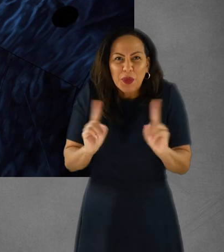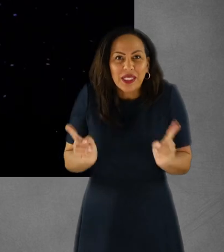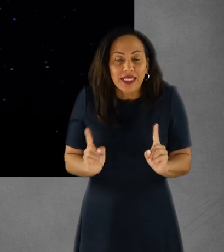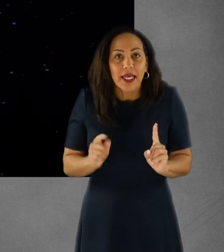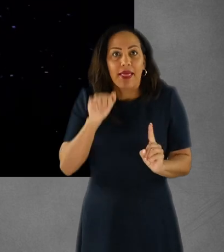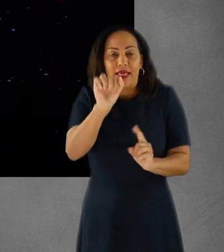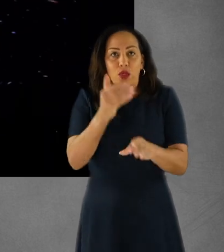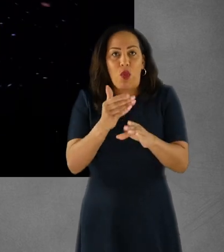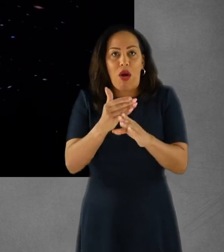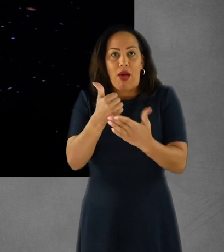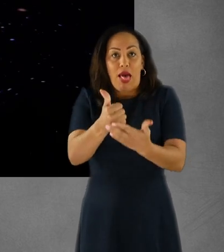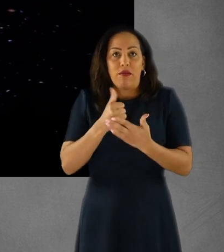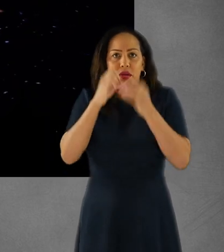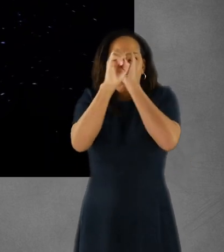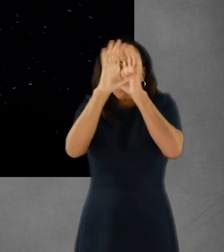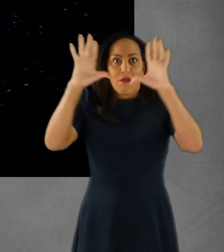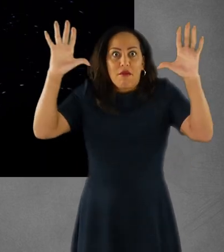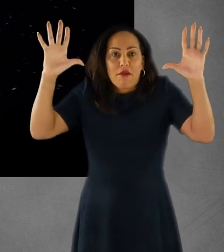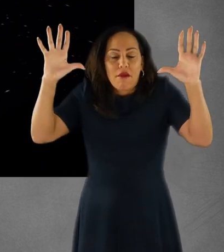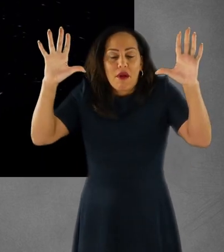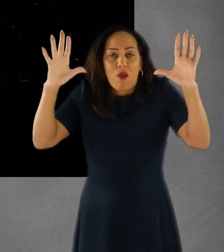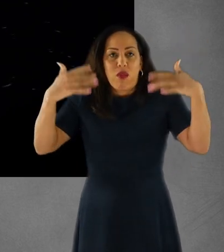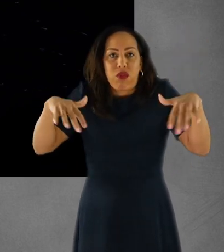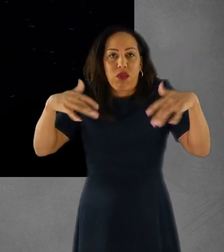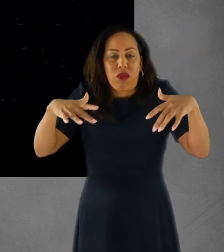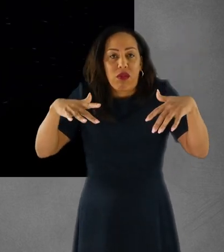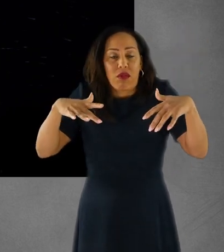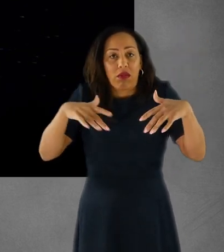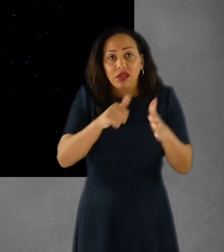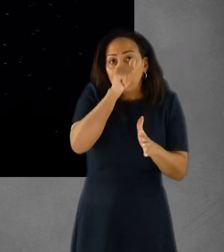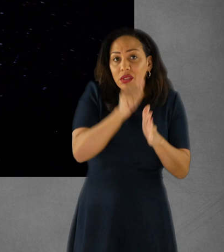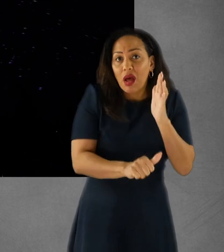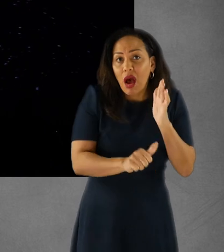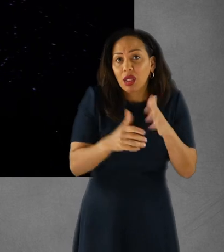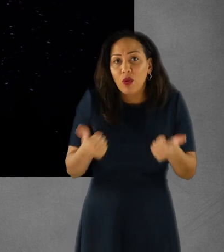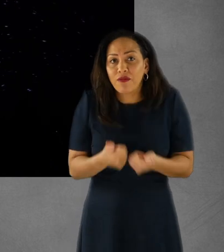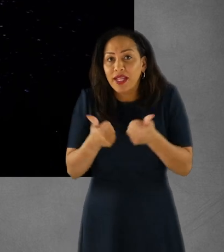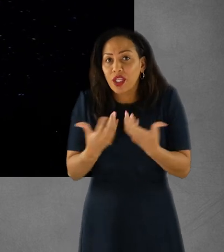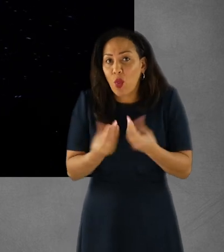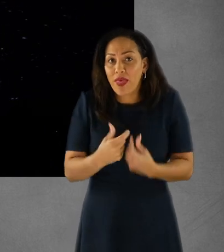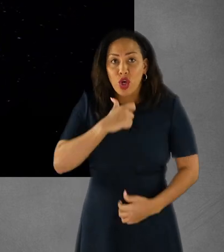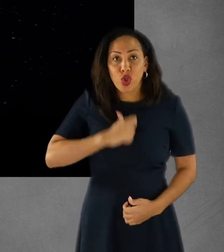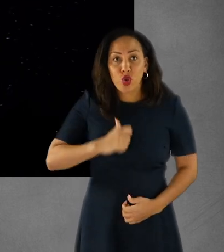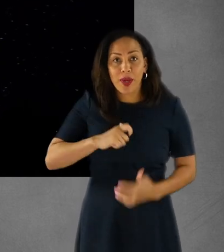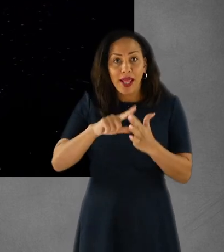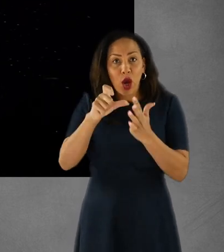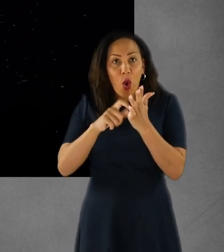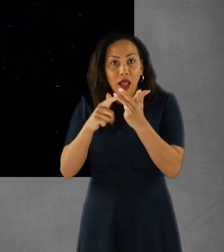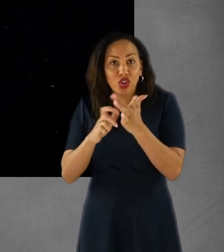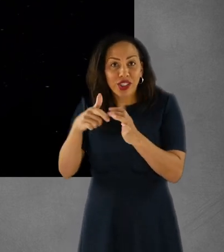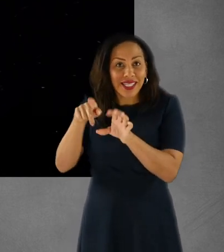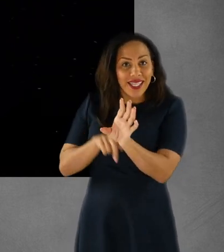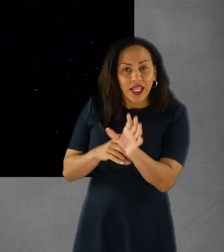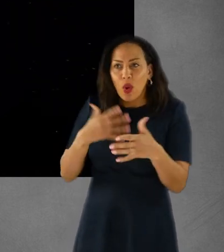is. Should it begin and end with the human experience of ecology? Should it begin and end even with